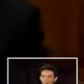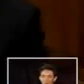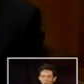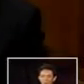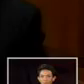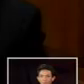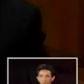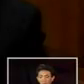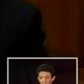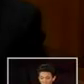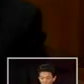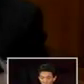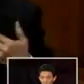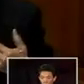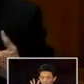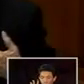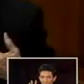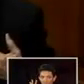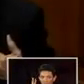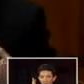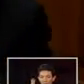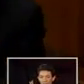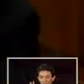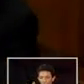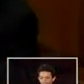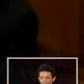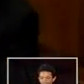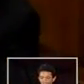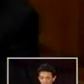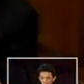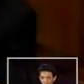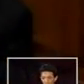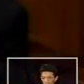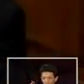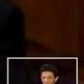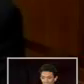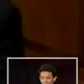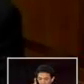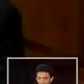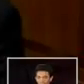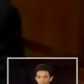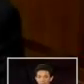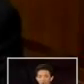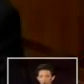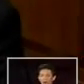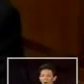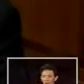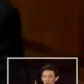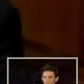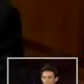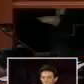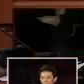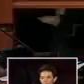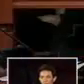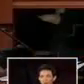business that had been lost by the bank simply because of my advice I should be very very precisely